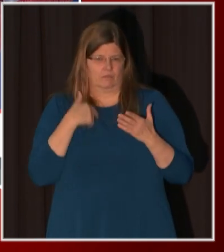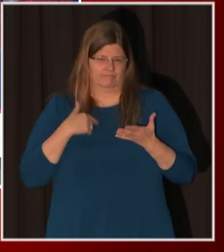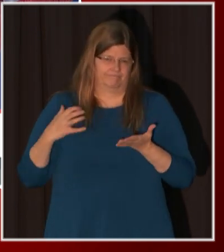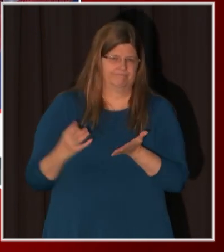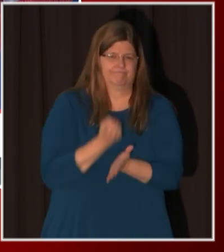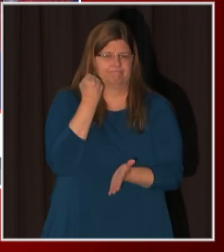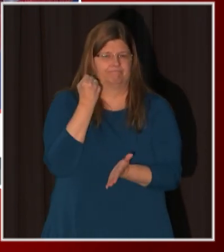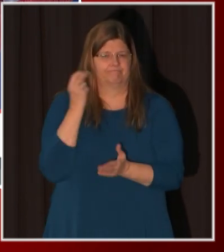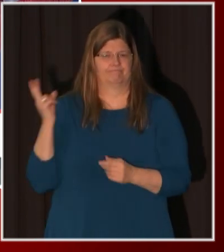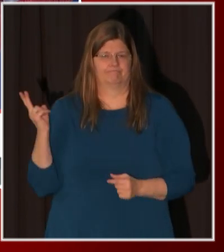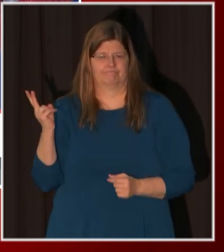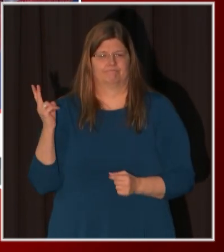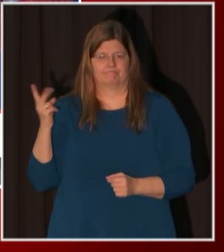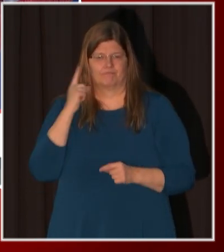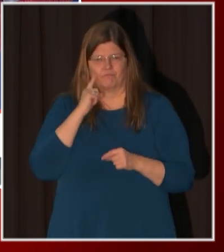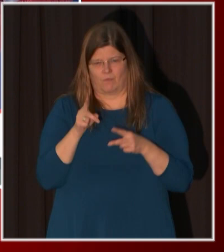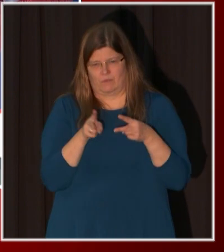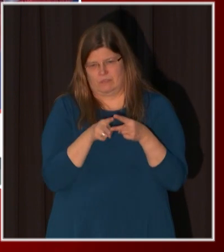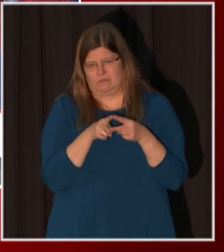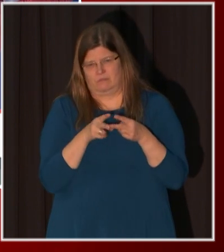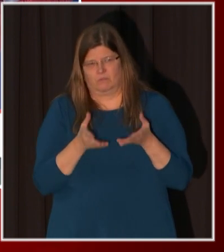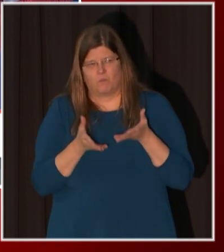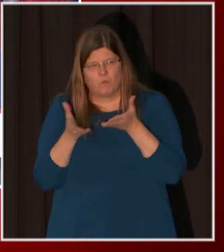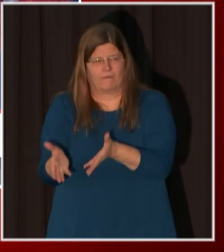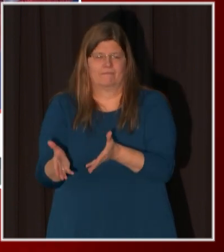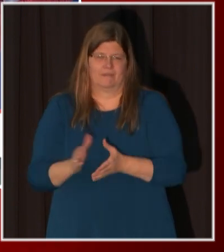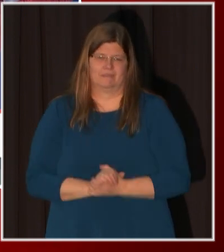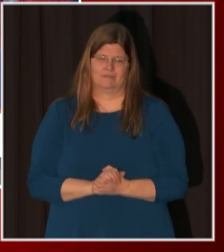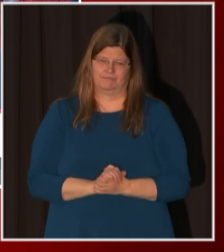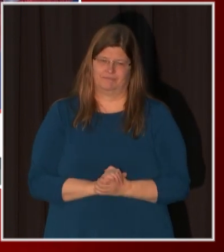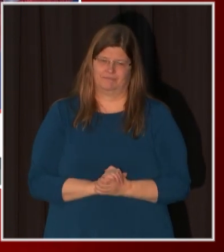for each of them to offer.